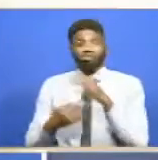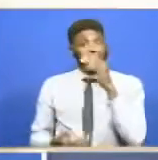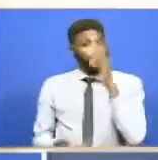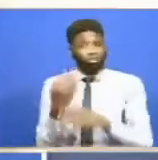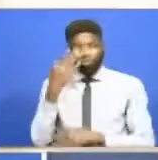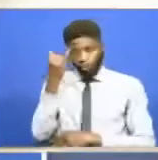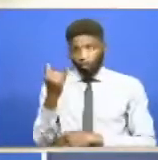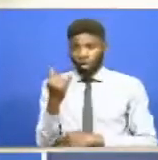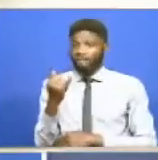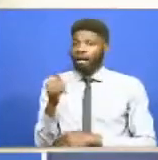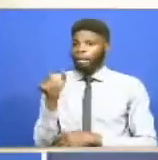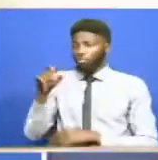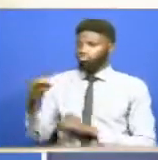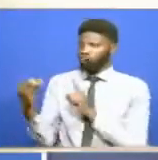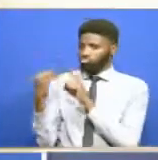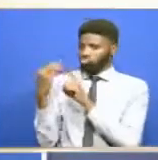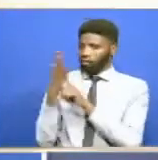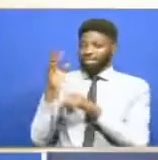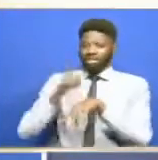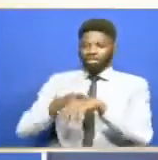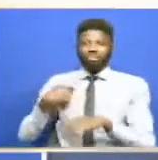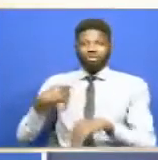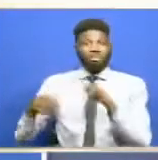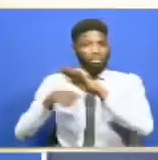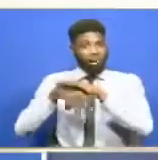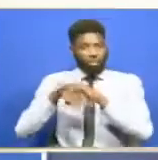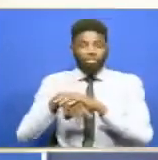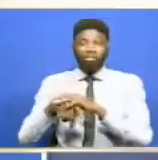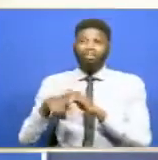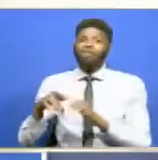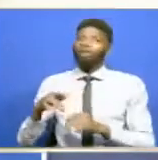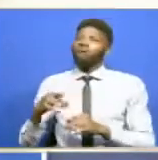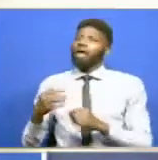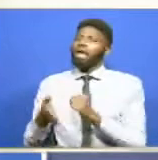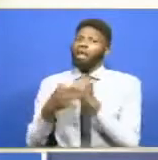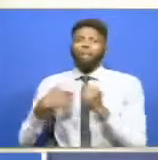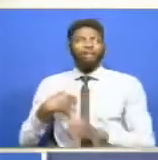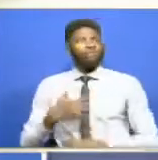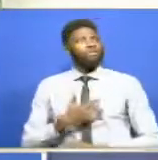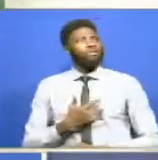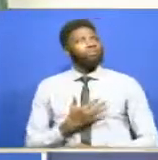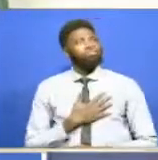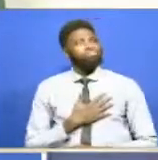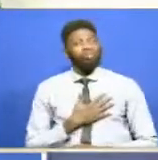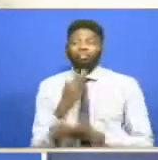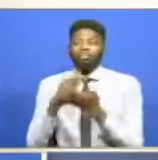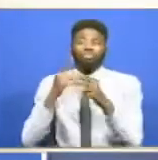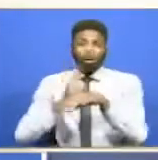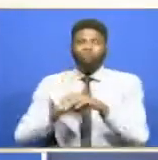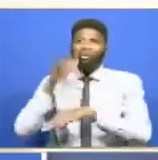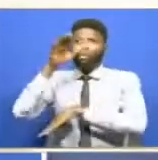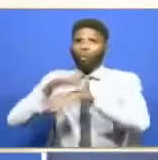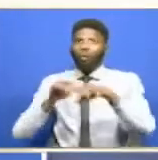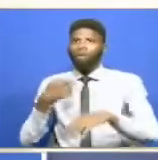to mentor me when I was in primary could inspire me, and sometimes they could call me in front also